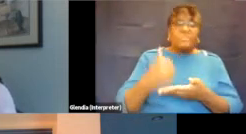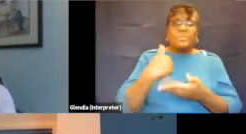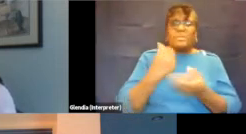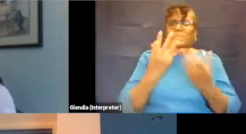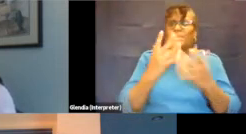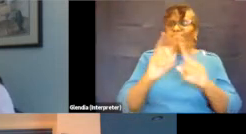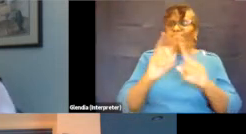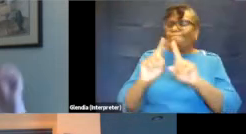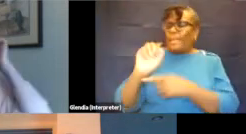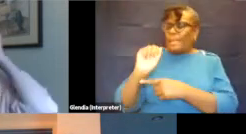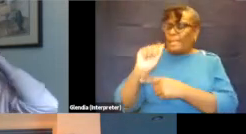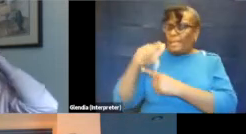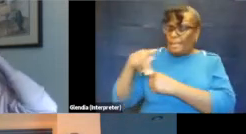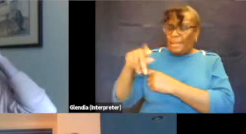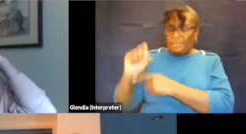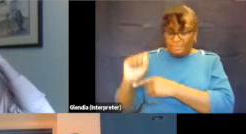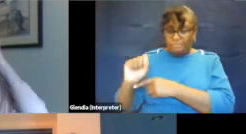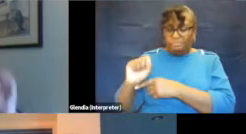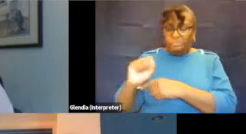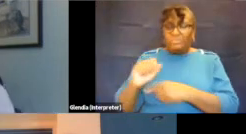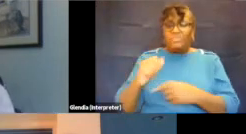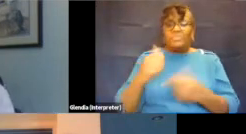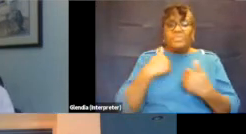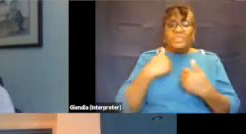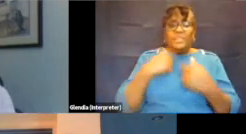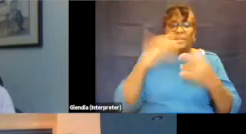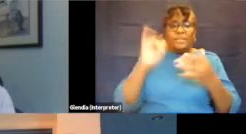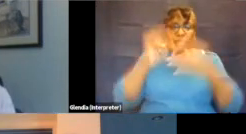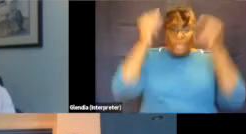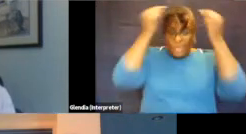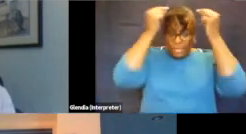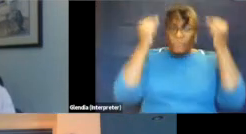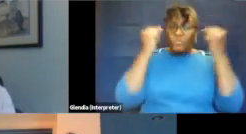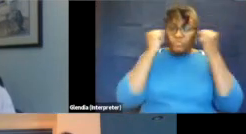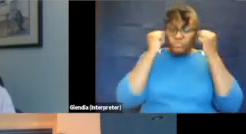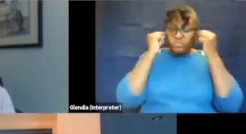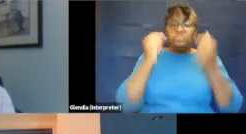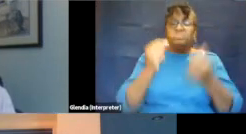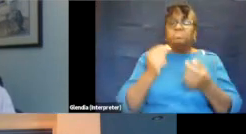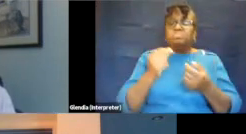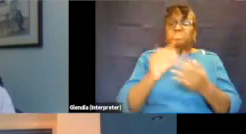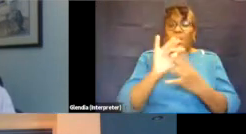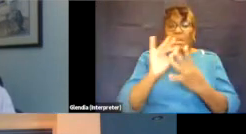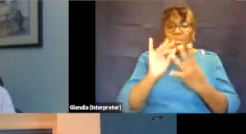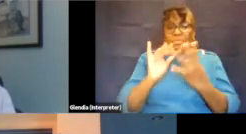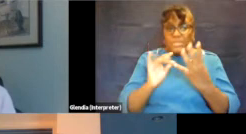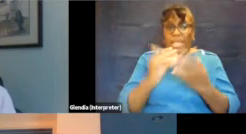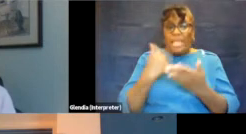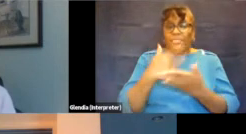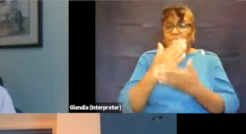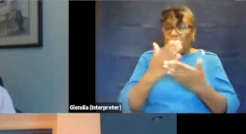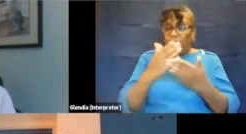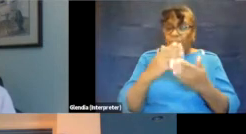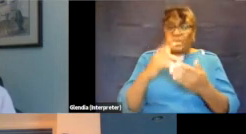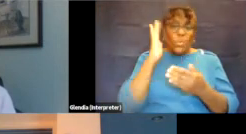online programs that are now there. There are headphone options. There's super oral headphones that can go over hearing aids so they won't squeal. There are